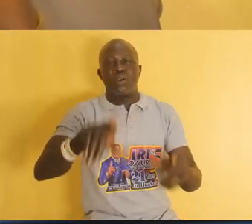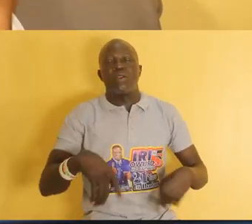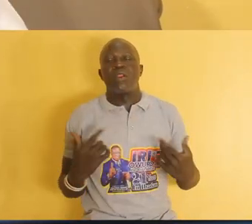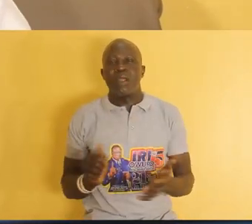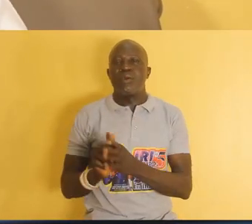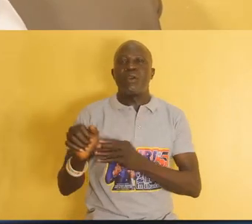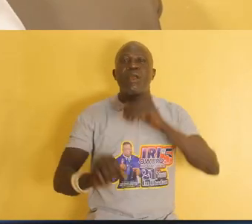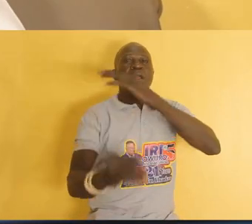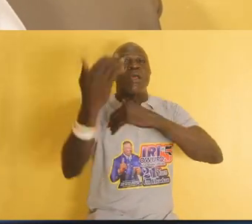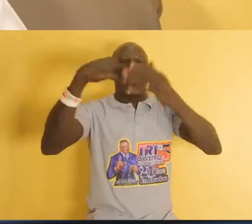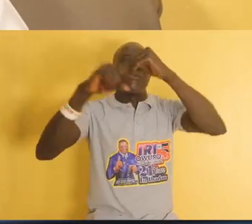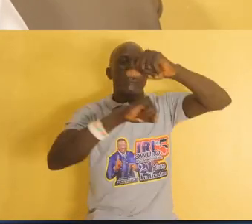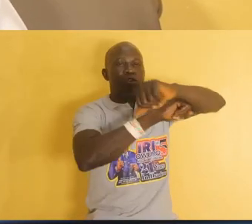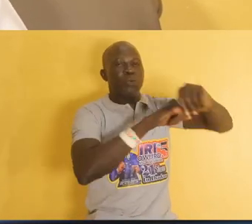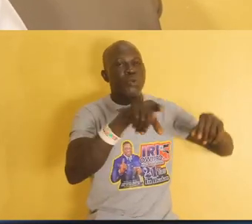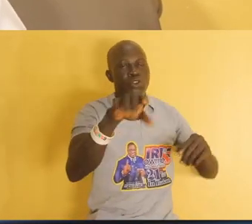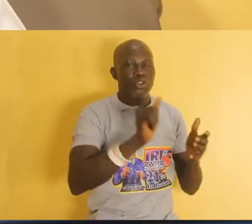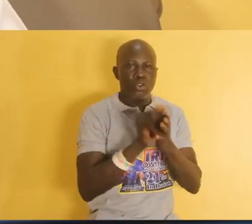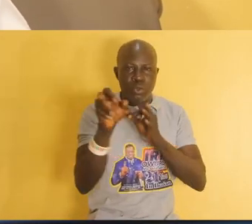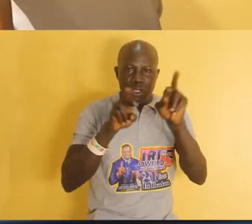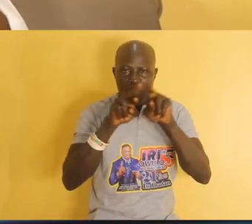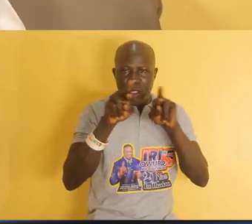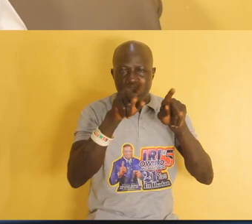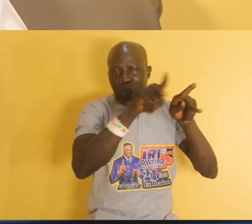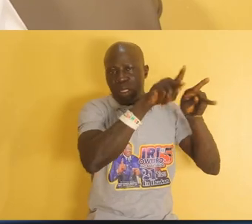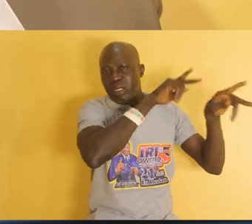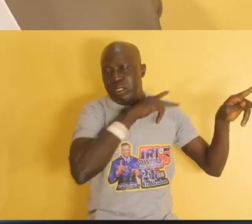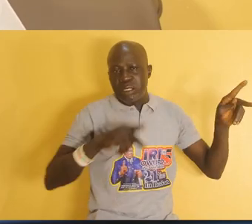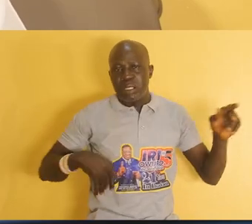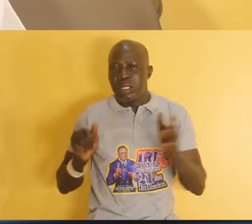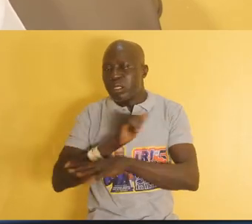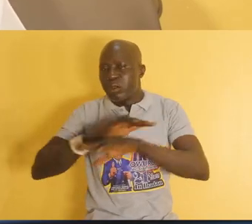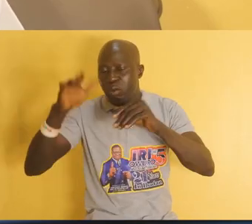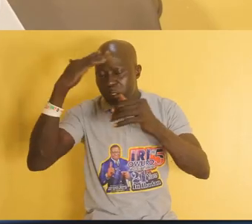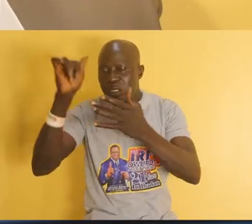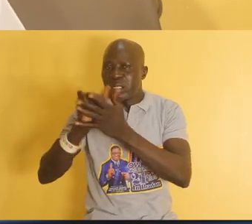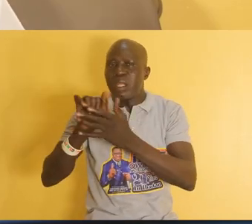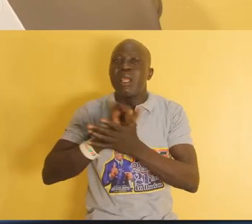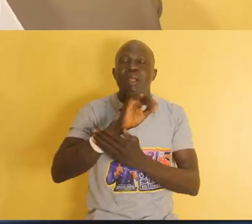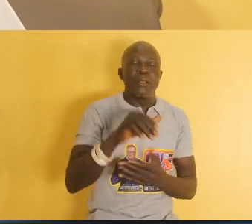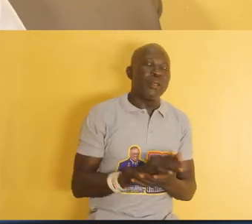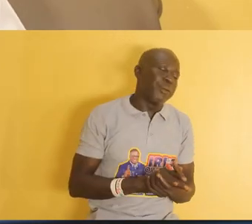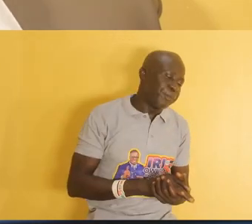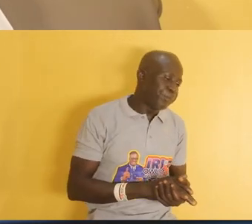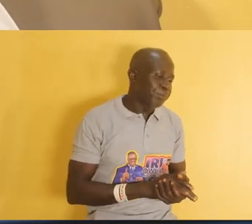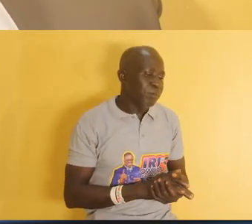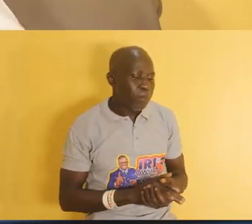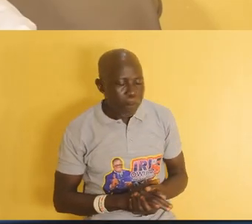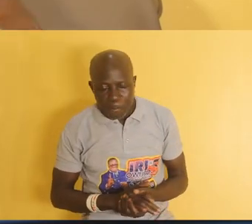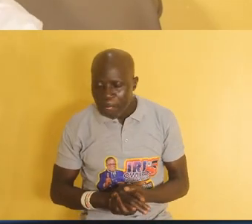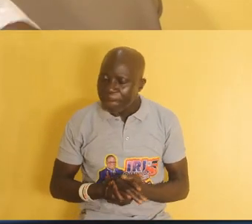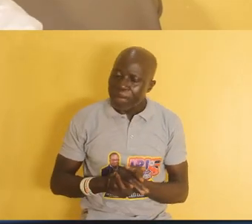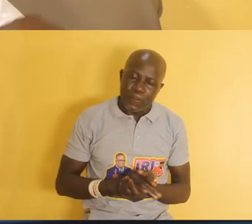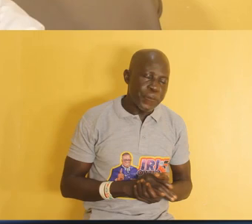o wa support e amen wa de sebi oba amen mo gba pe mo tenu mo pe aye si be ni